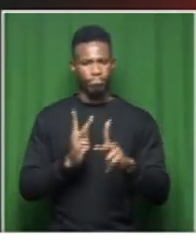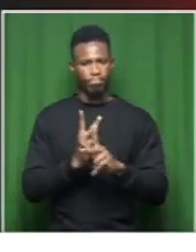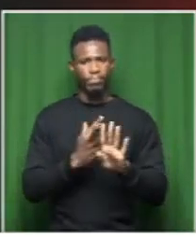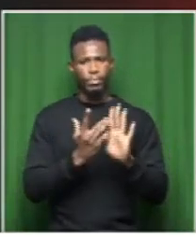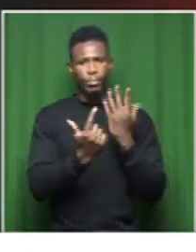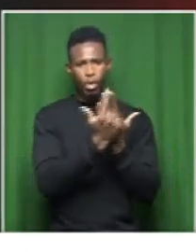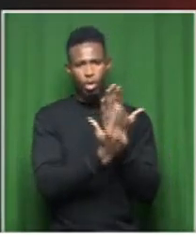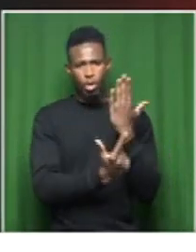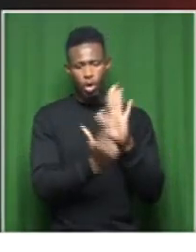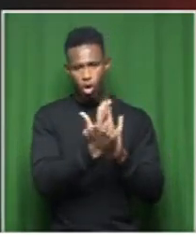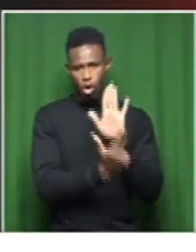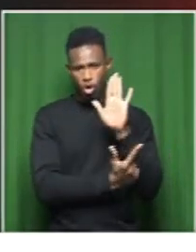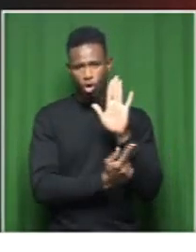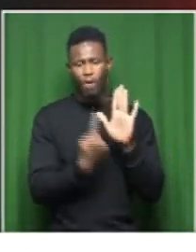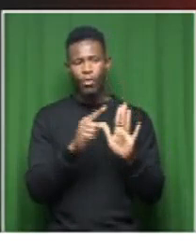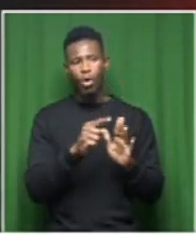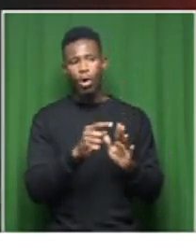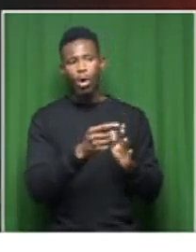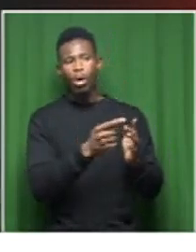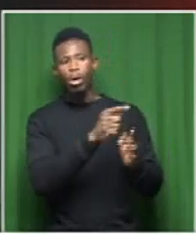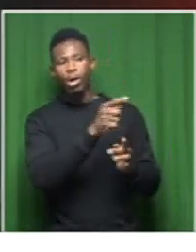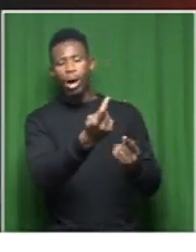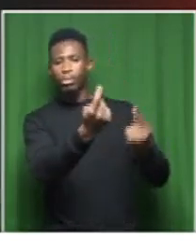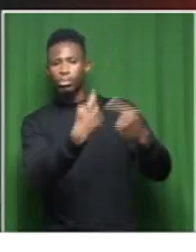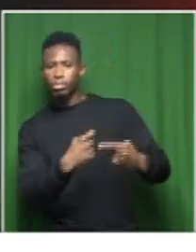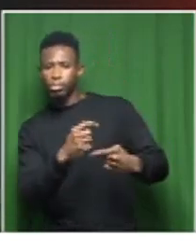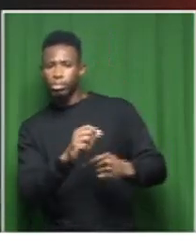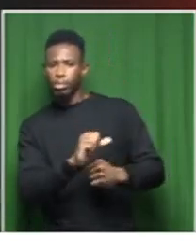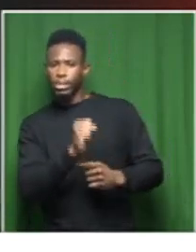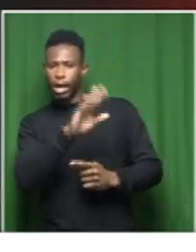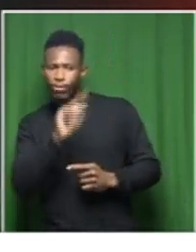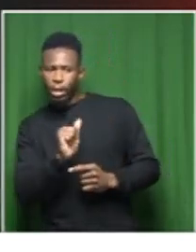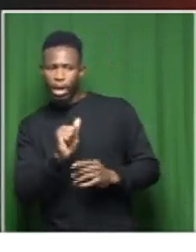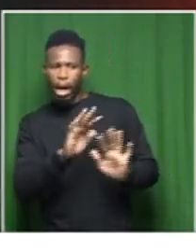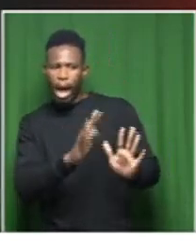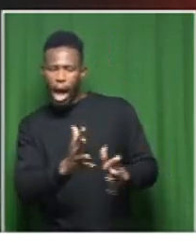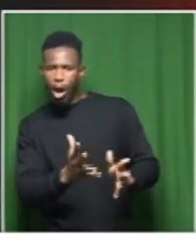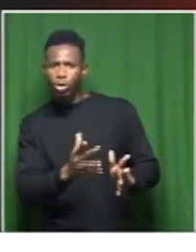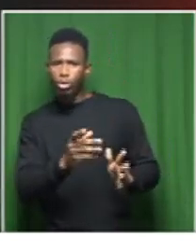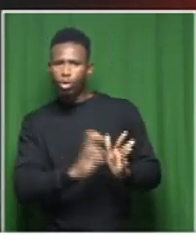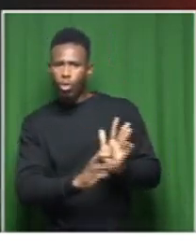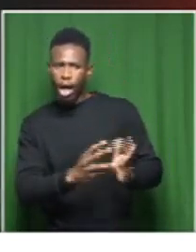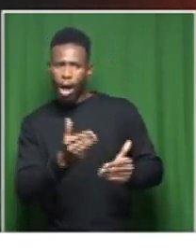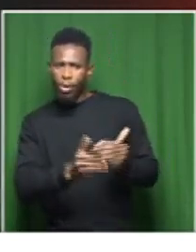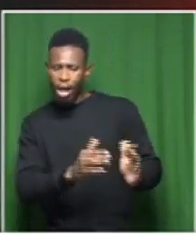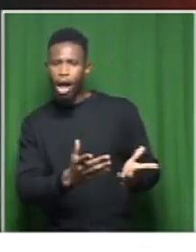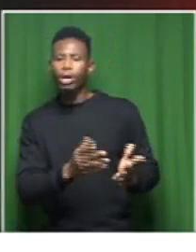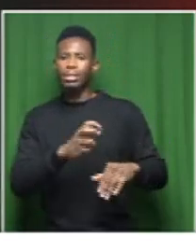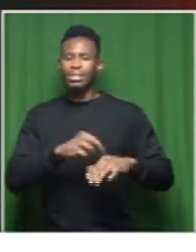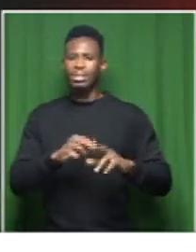legislation, at the immigration laws and the legislation that controls that. It's a recommendation from people